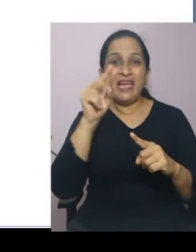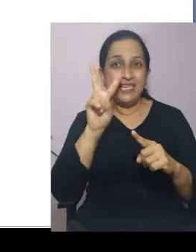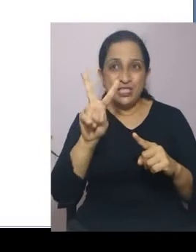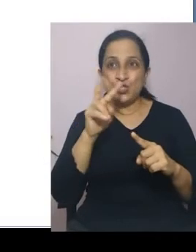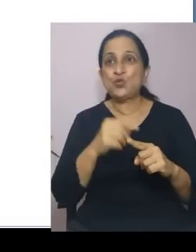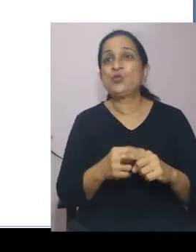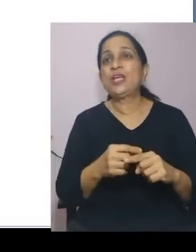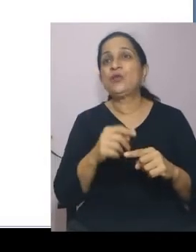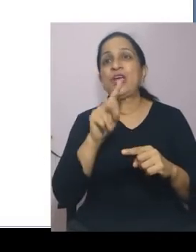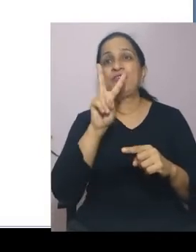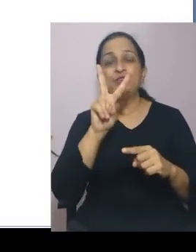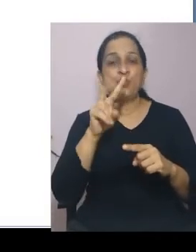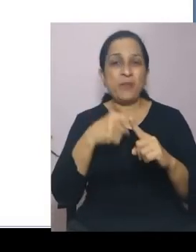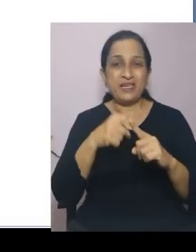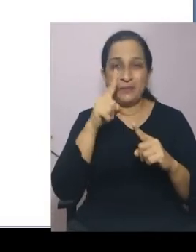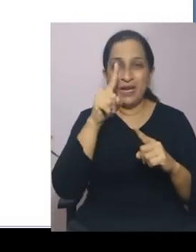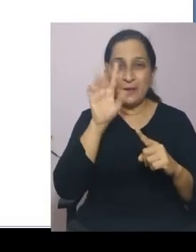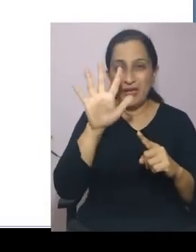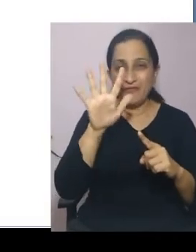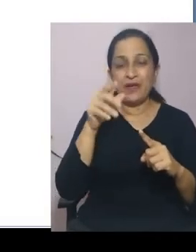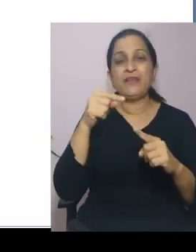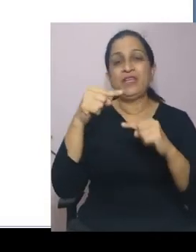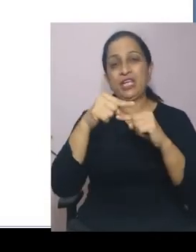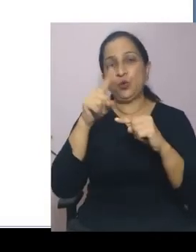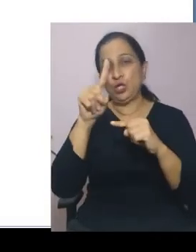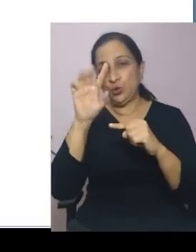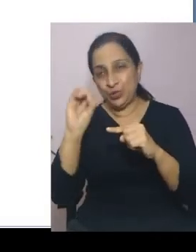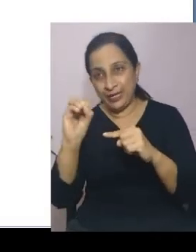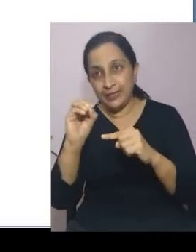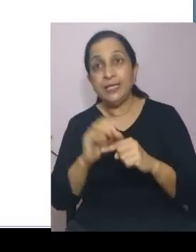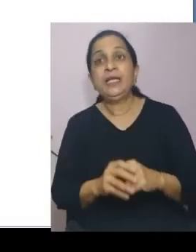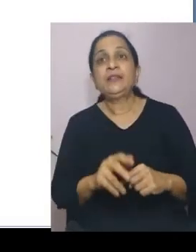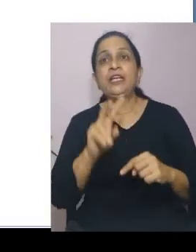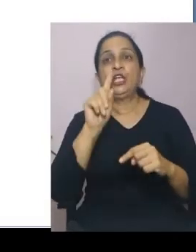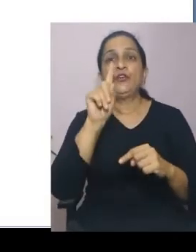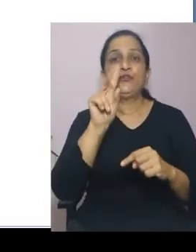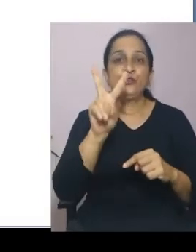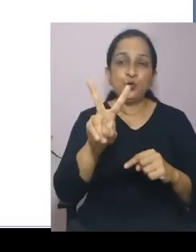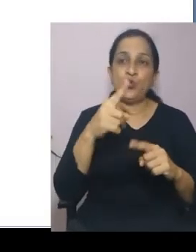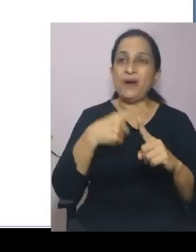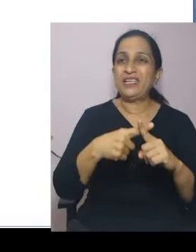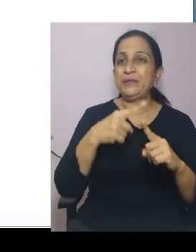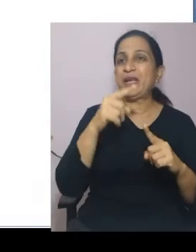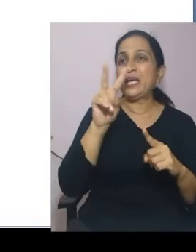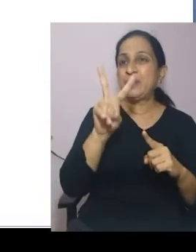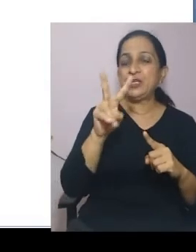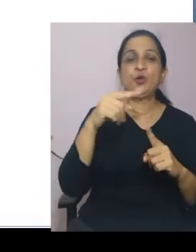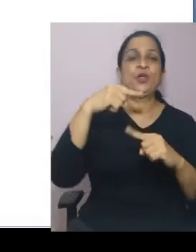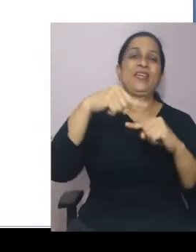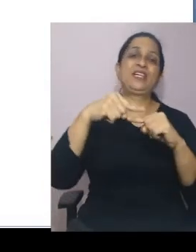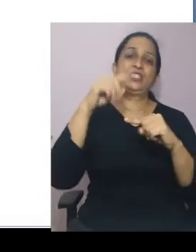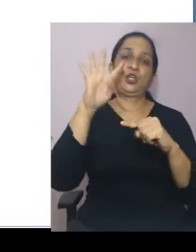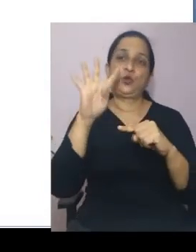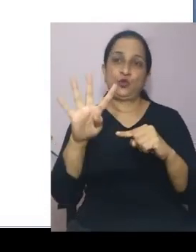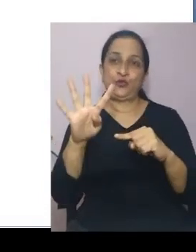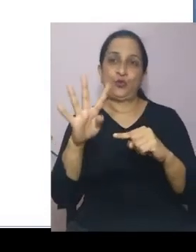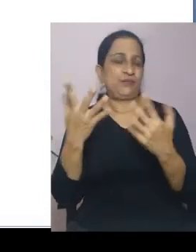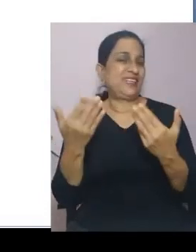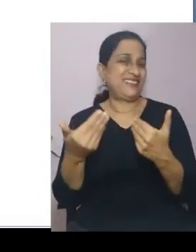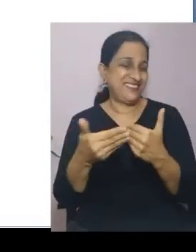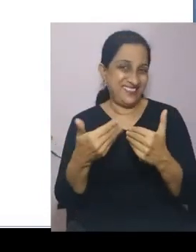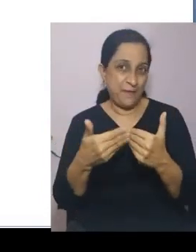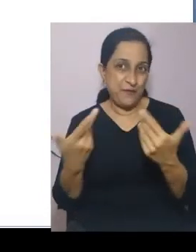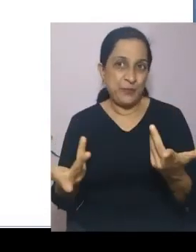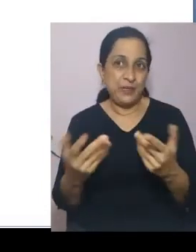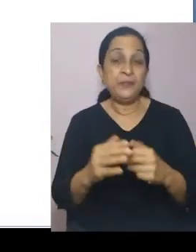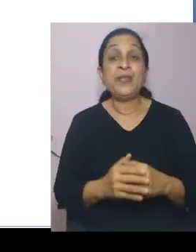here, then minus 1 to as it is, you put it here as column, and then 2 times this, 2 4s are 8, 2 5s